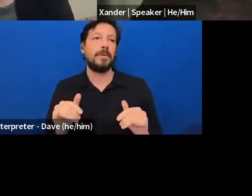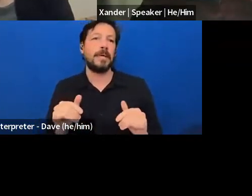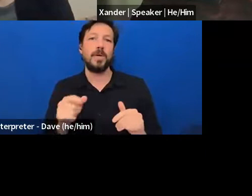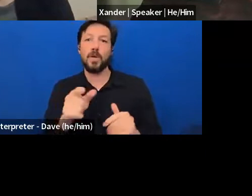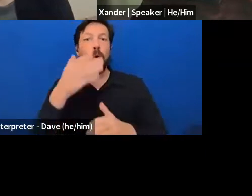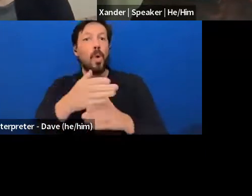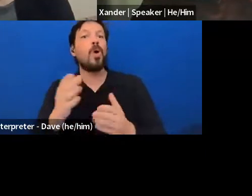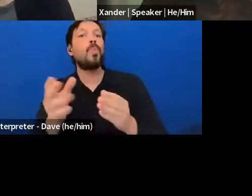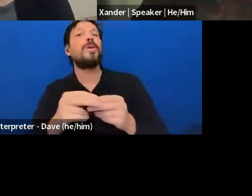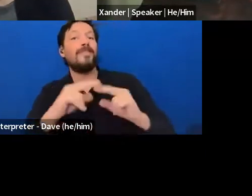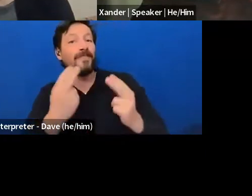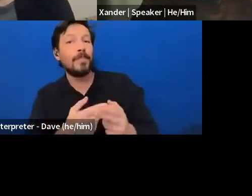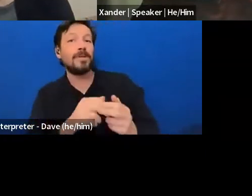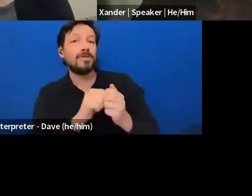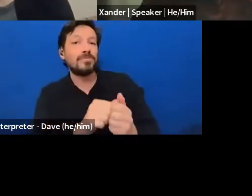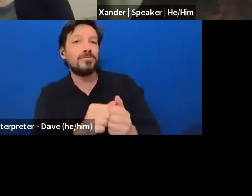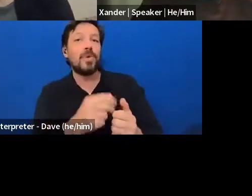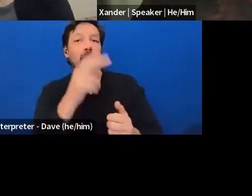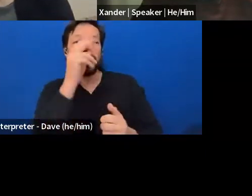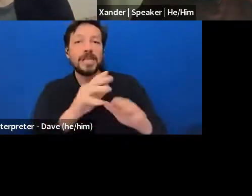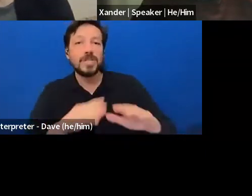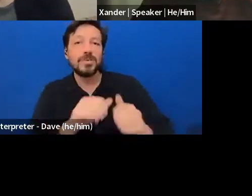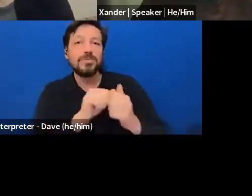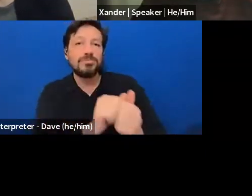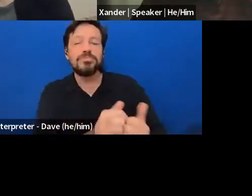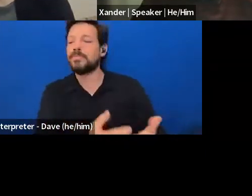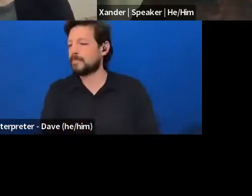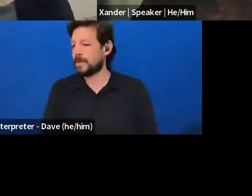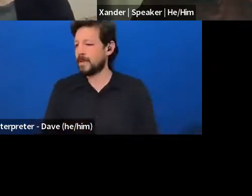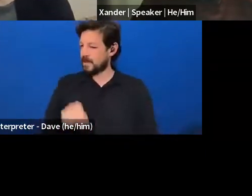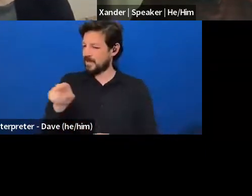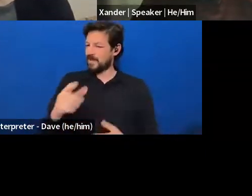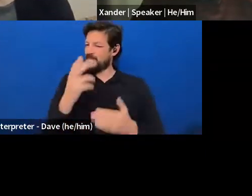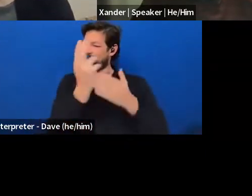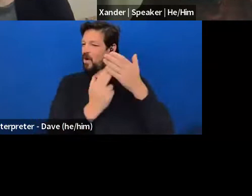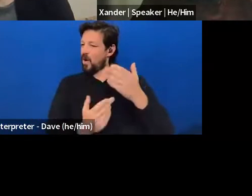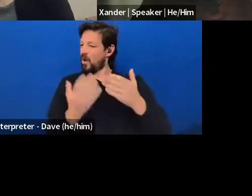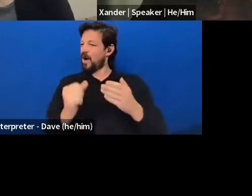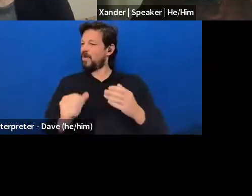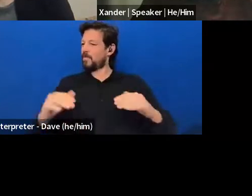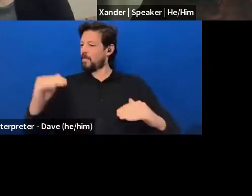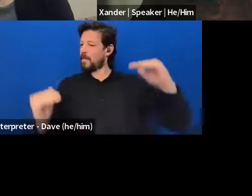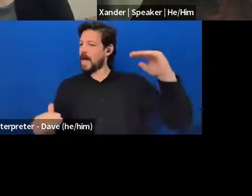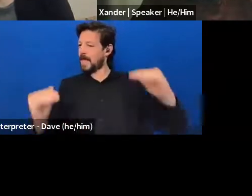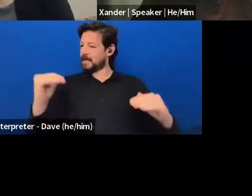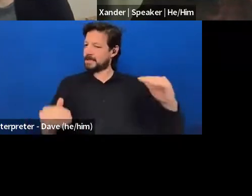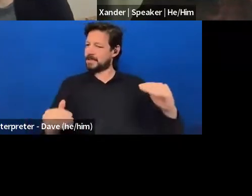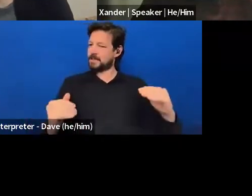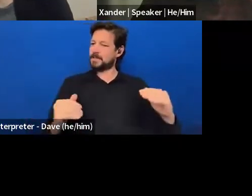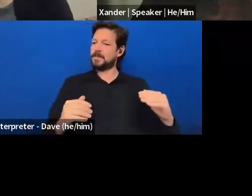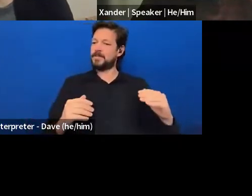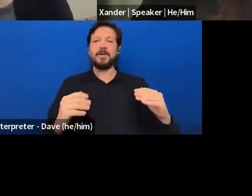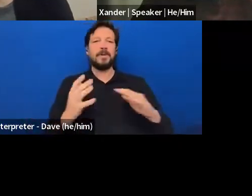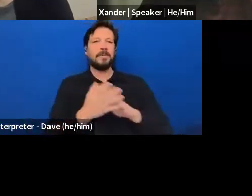families or young children. So this diagram shows a scale balancing families and communities developing